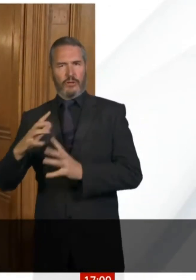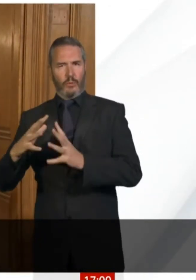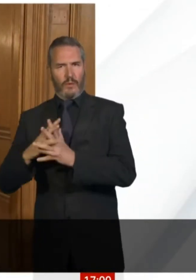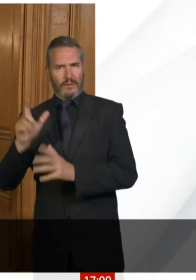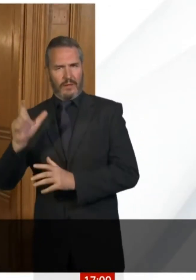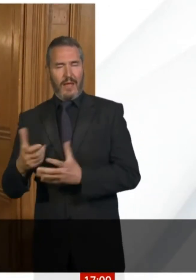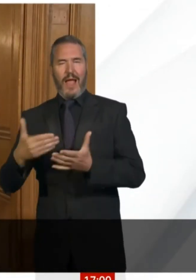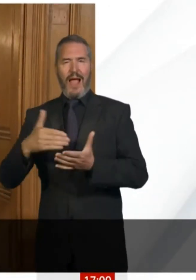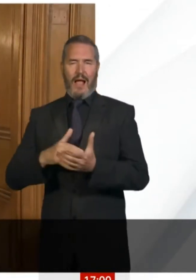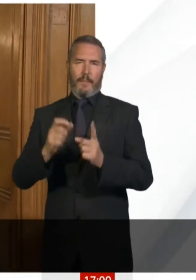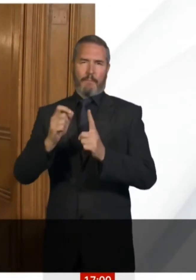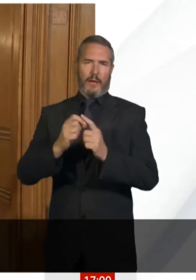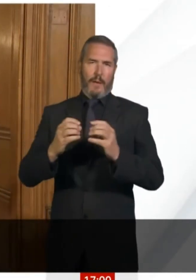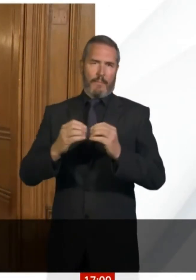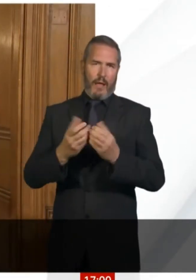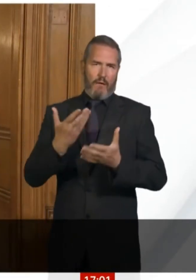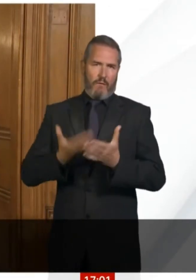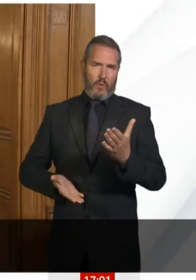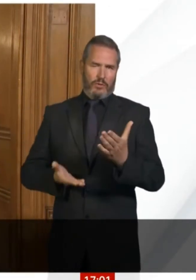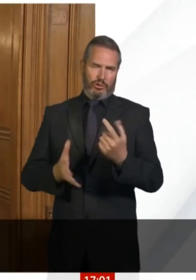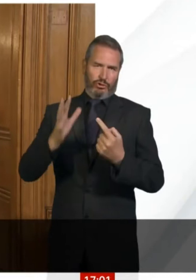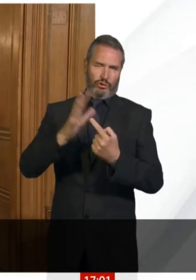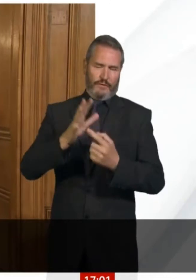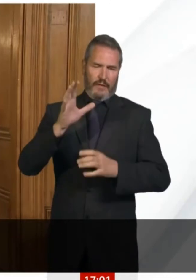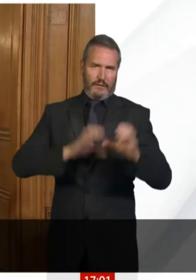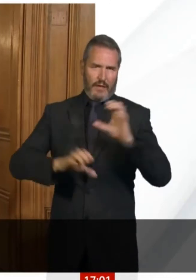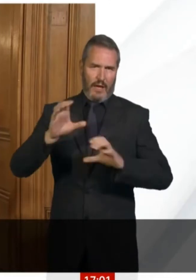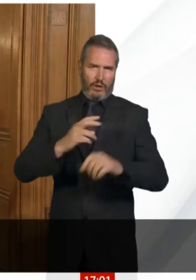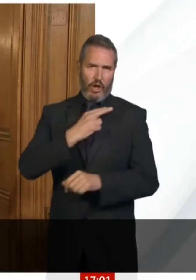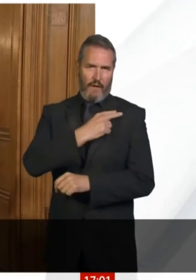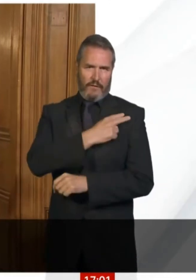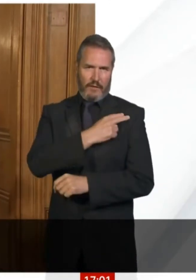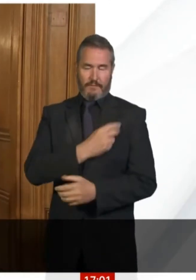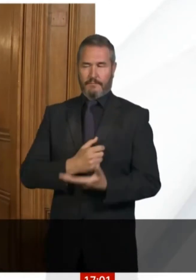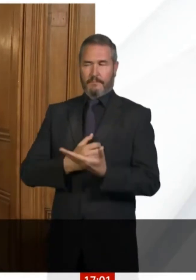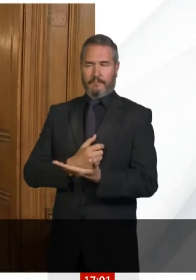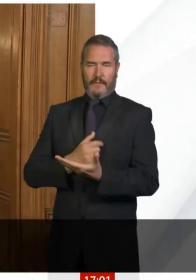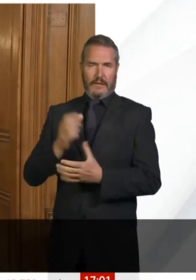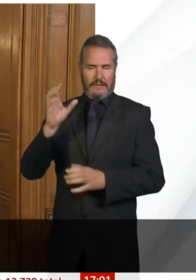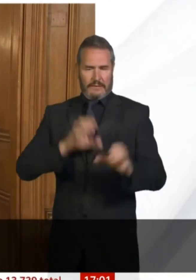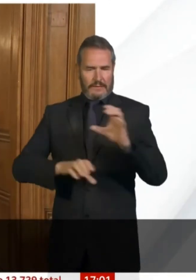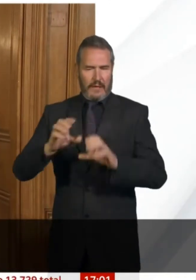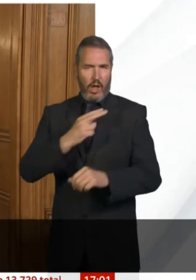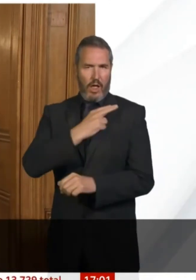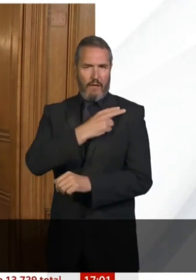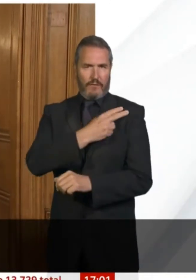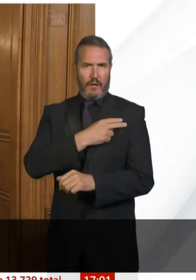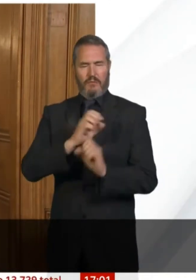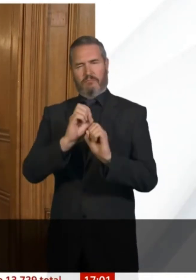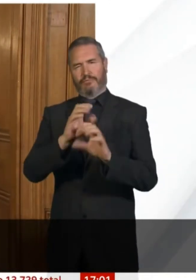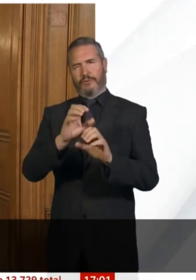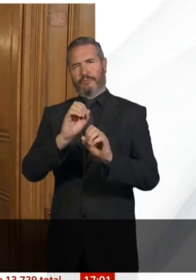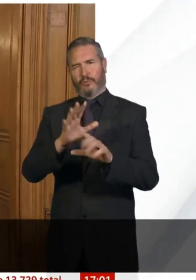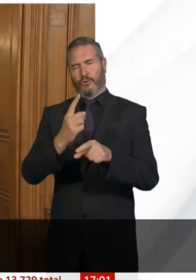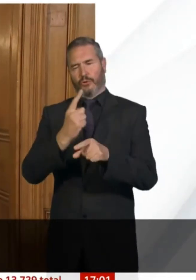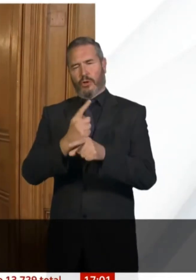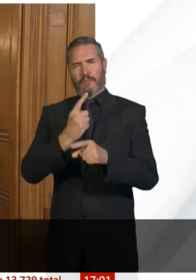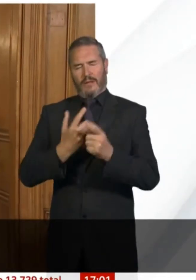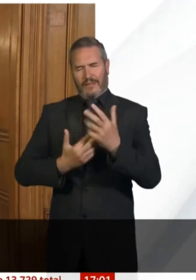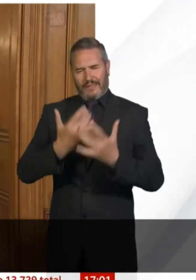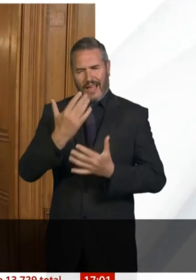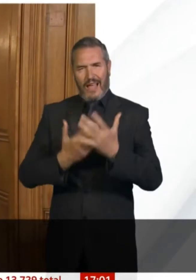also Sir Patrick Vallance, the government's chief scientific advisor. Sir Patrick is going to provide an update on the latest coronavirus